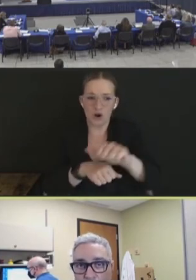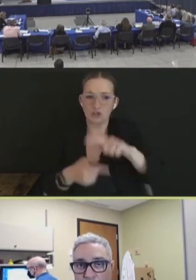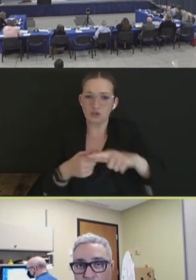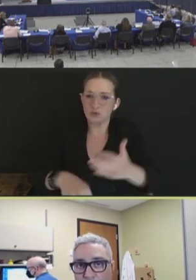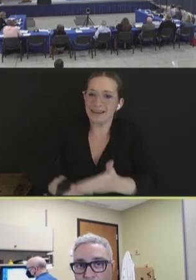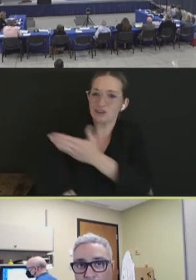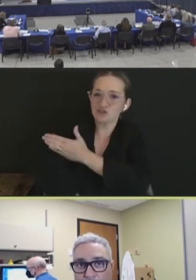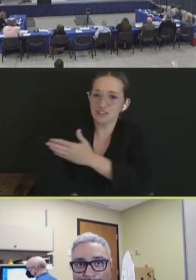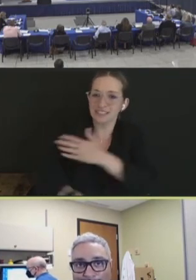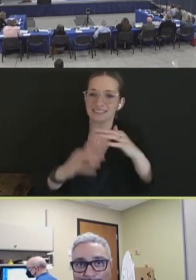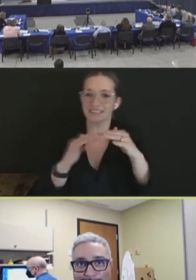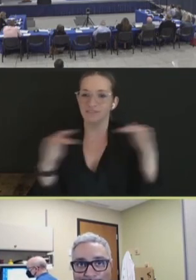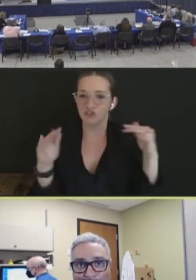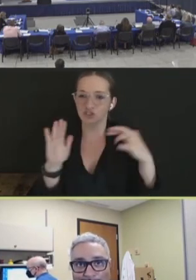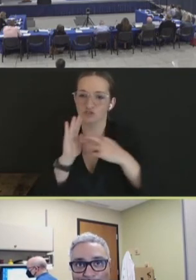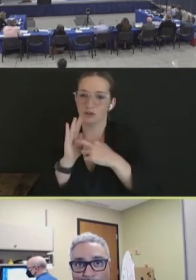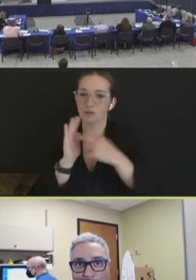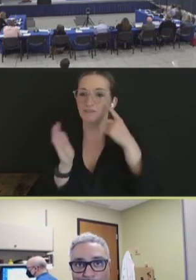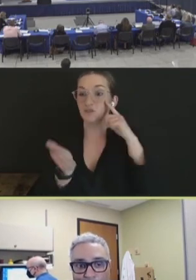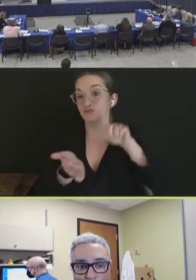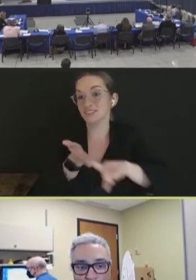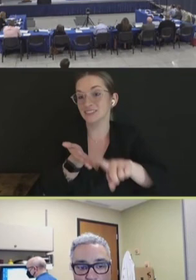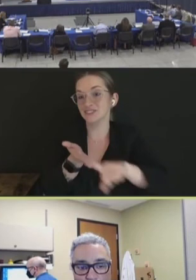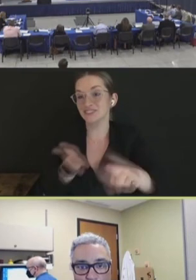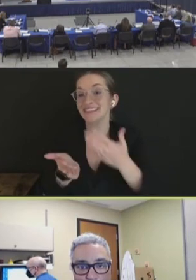Thank you so much for having me today.